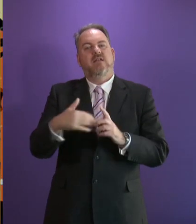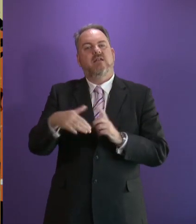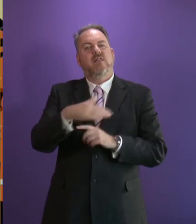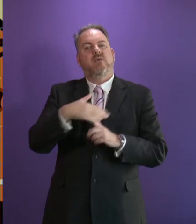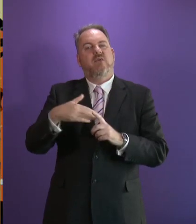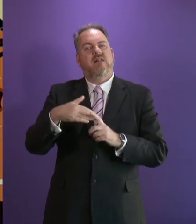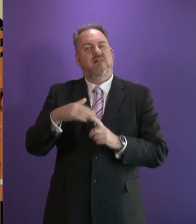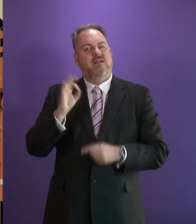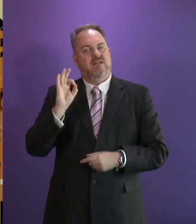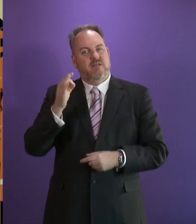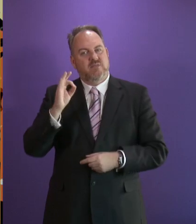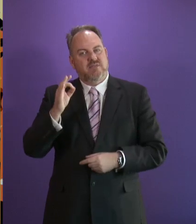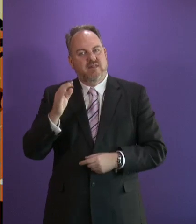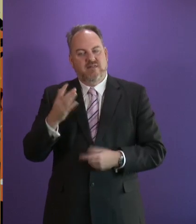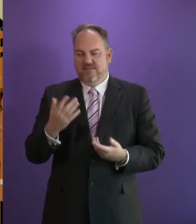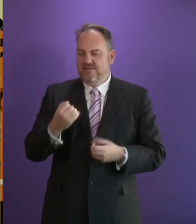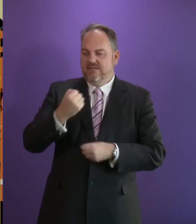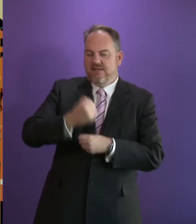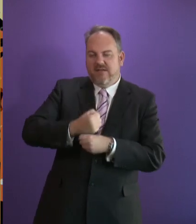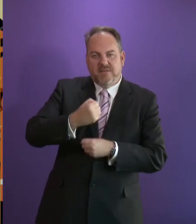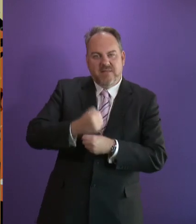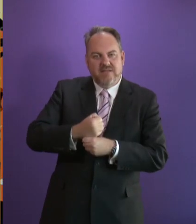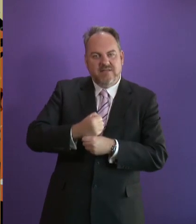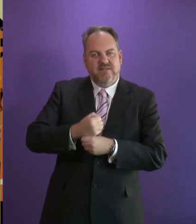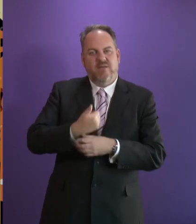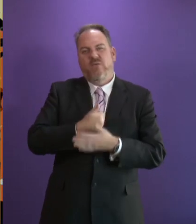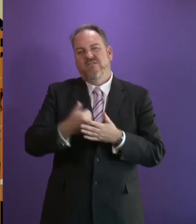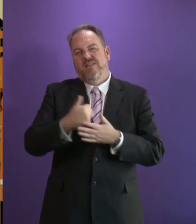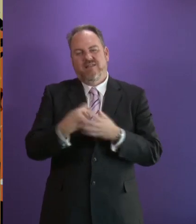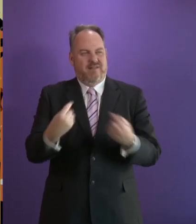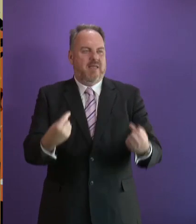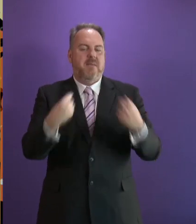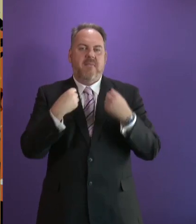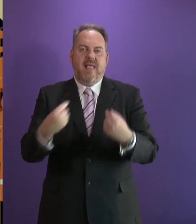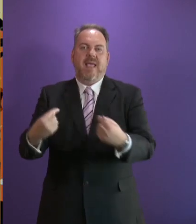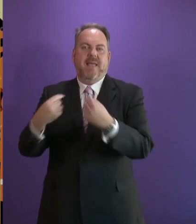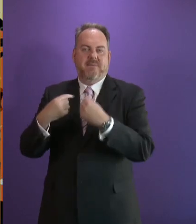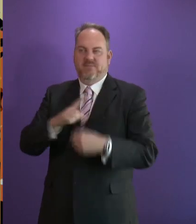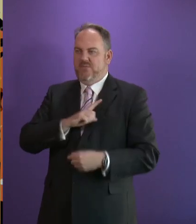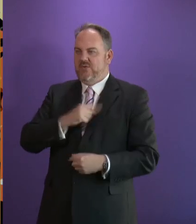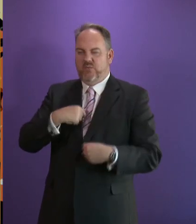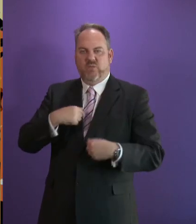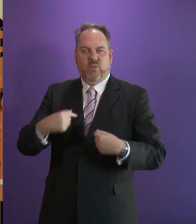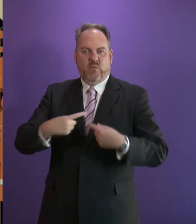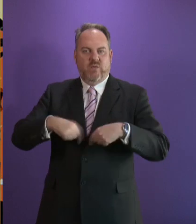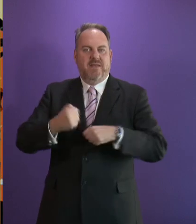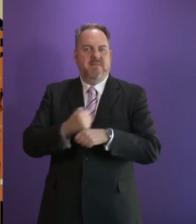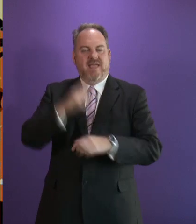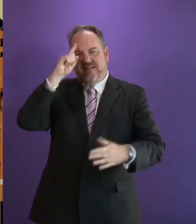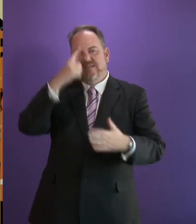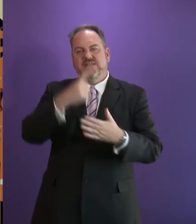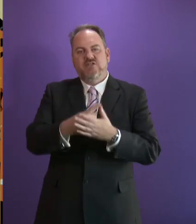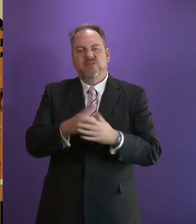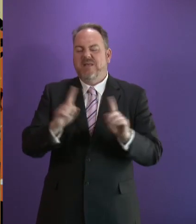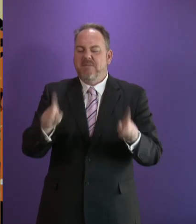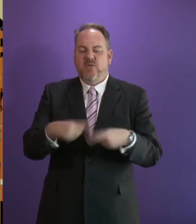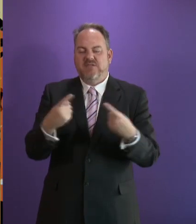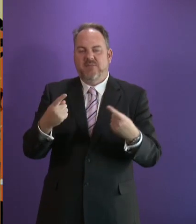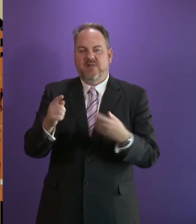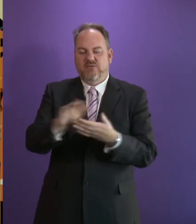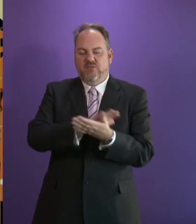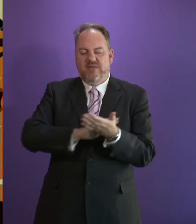council, in government, everything that goes wrong, you get the blame because you're the person that's at the front of it. So I don't think we'll wipe that out completely. But I think